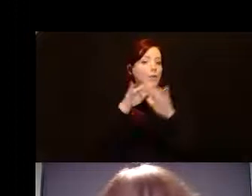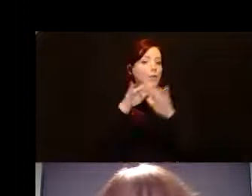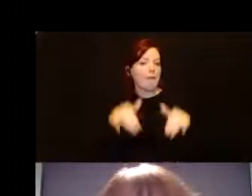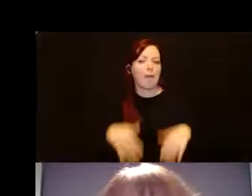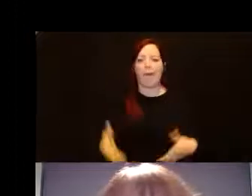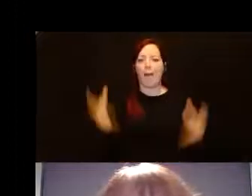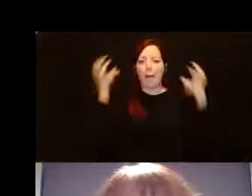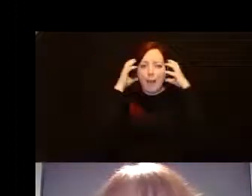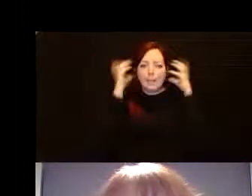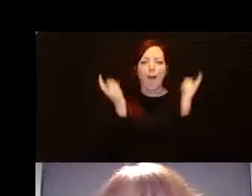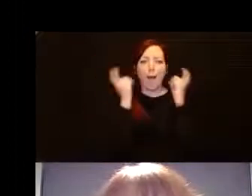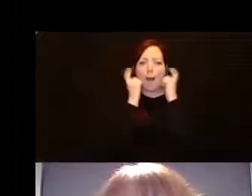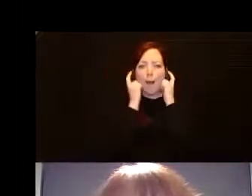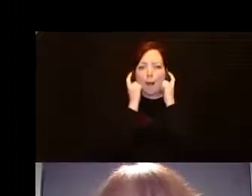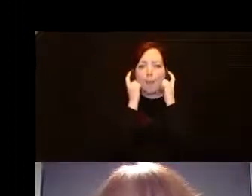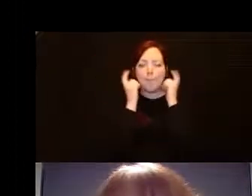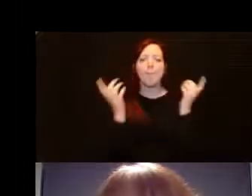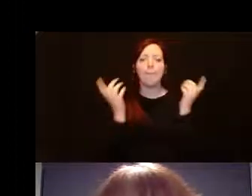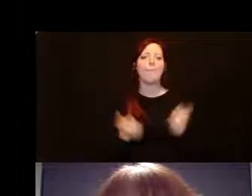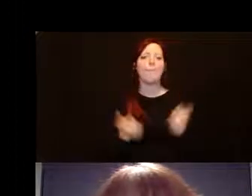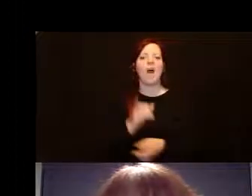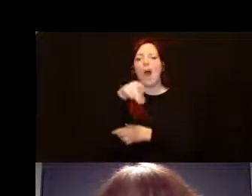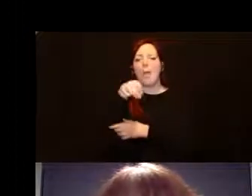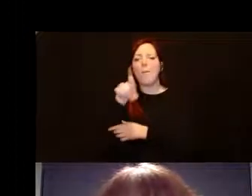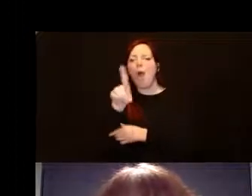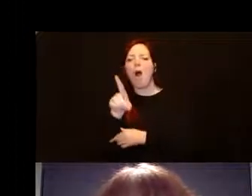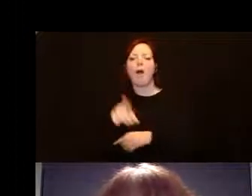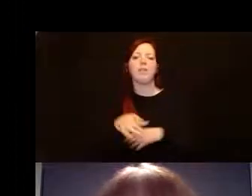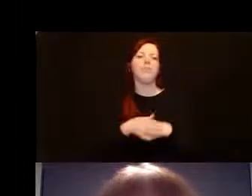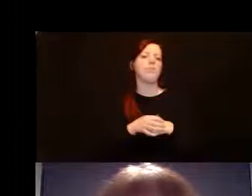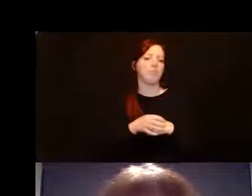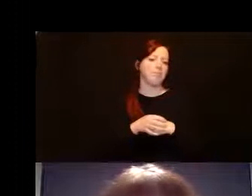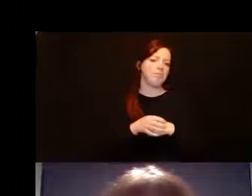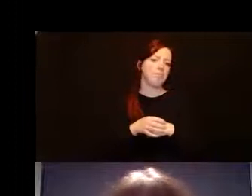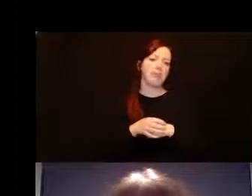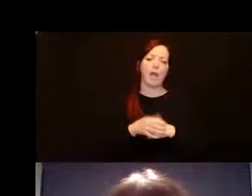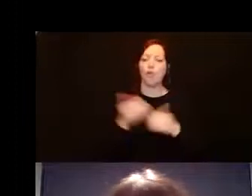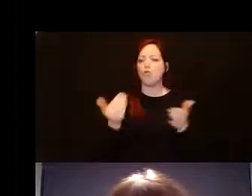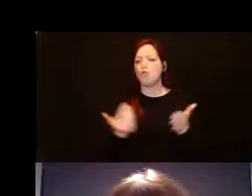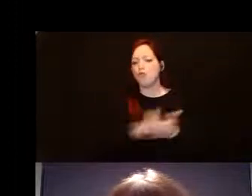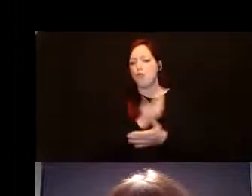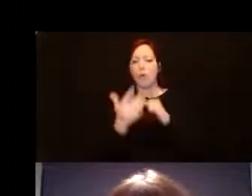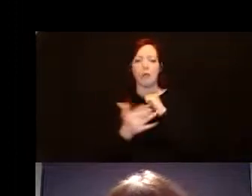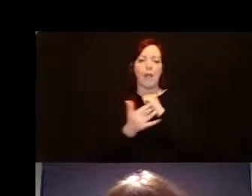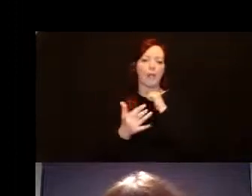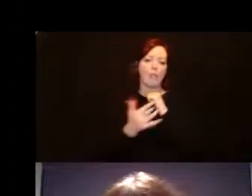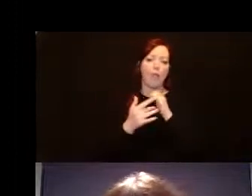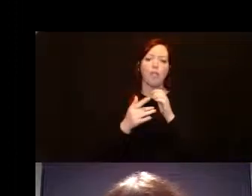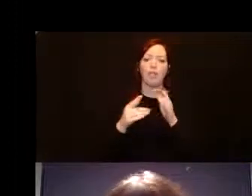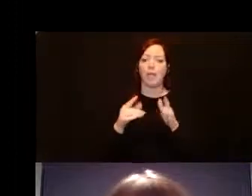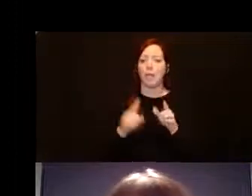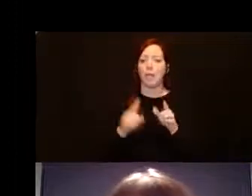iPod. And new devices are also being considered as new devices come into market, such